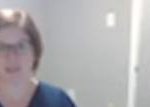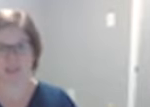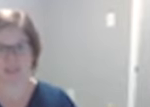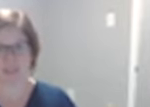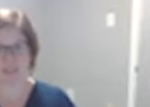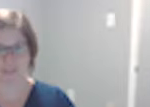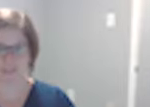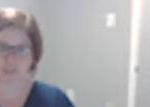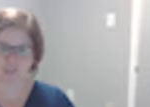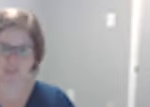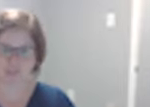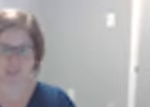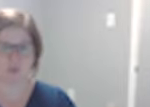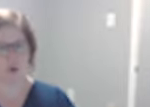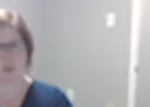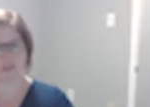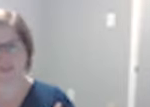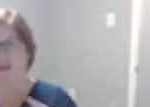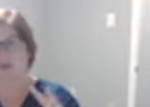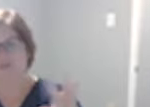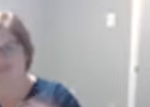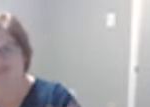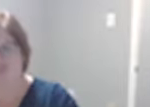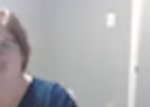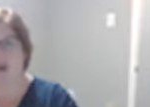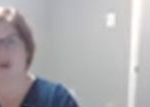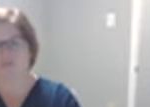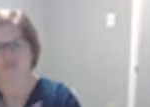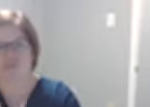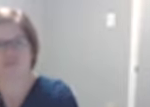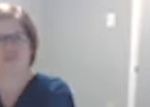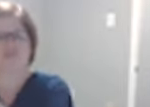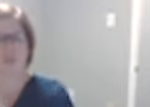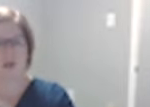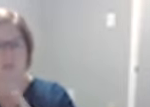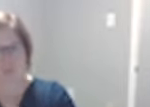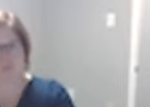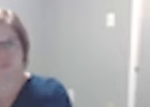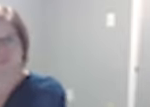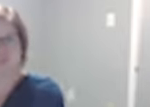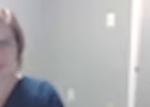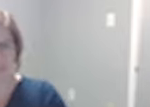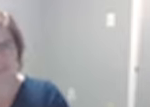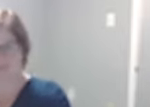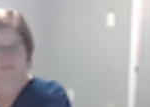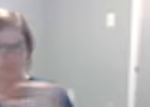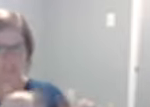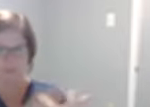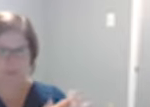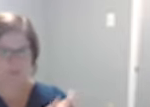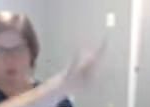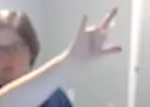fans going and machines running, so all whooping sound and machine sound like when you are in the airplane. When you fly in